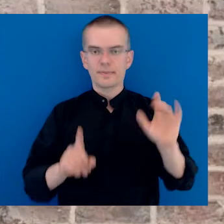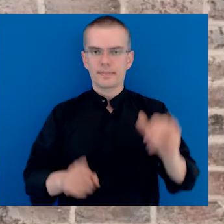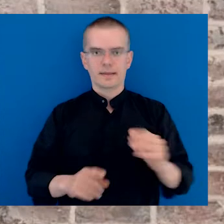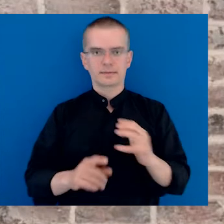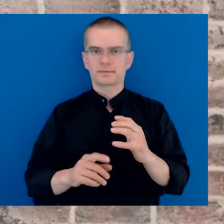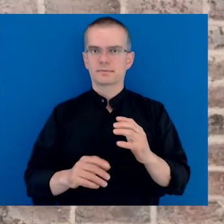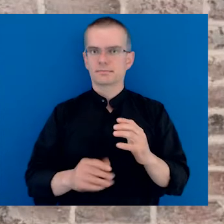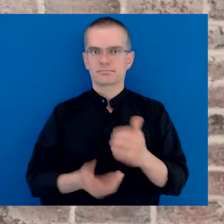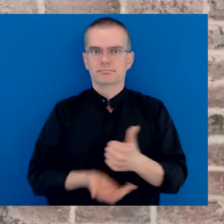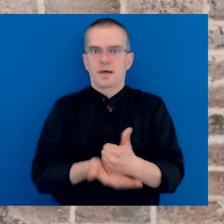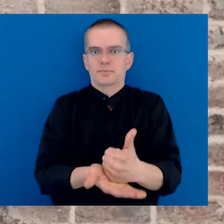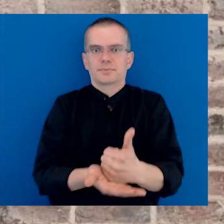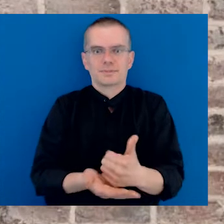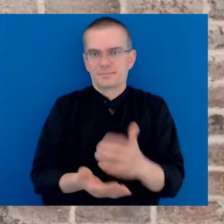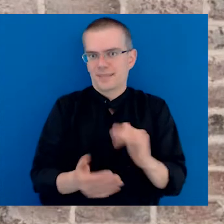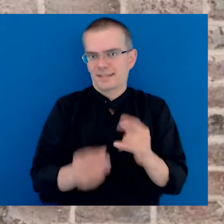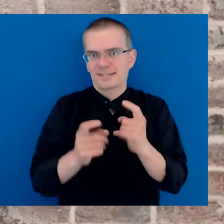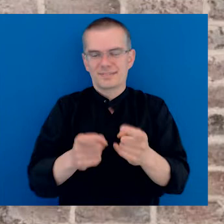as something that,